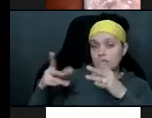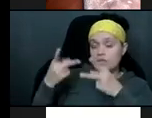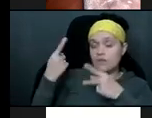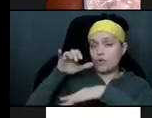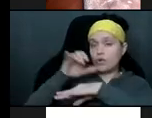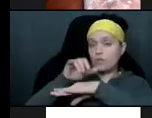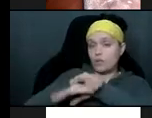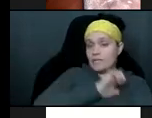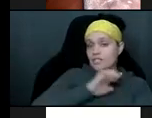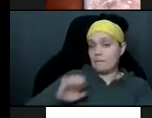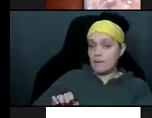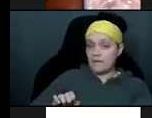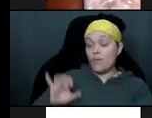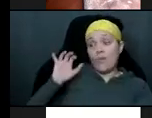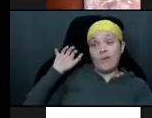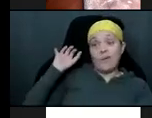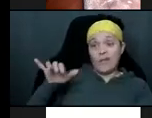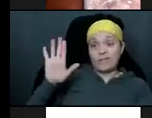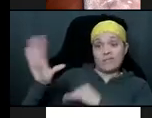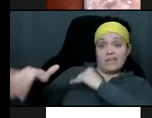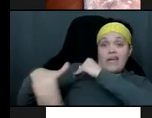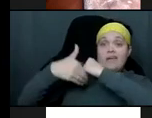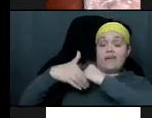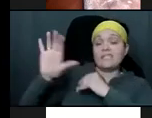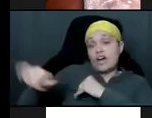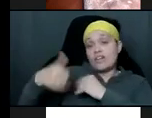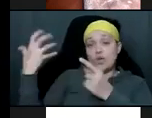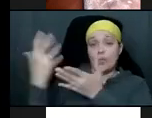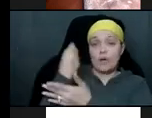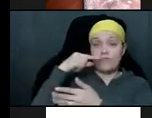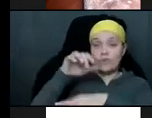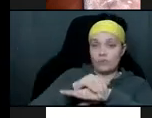British Empire. Well, that's a bonus. That's another win.